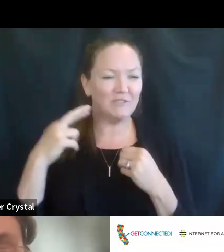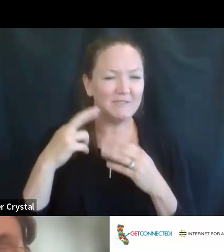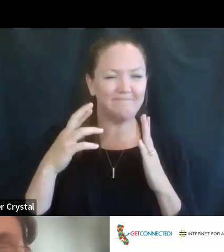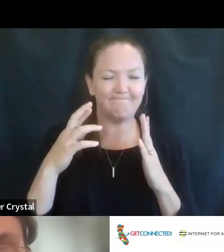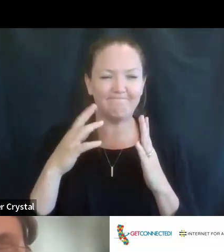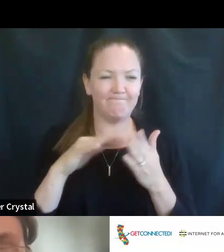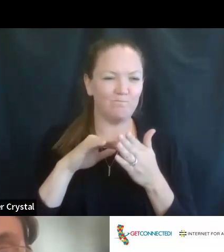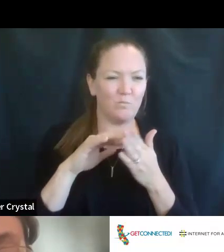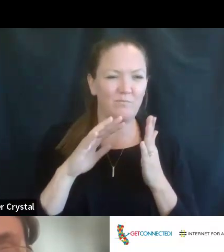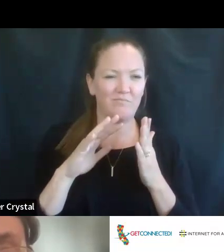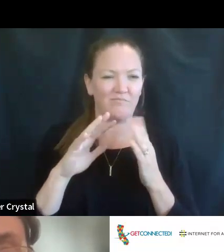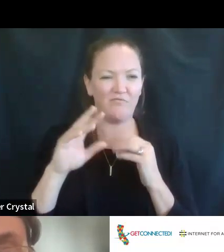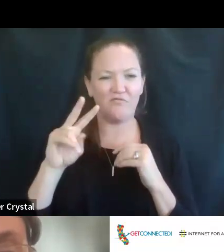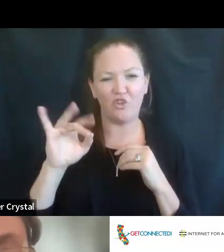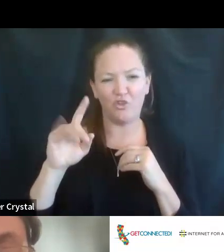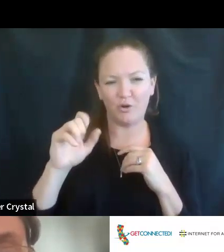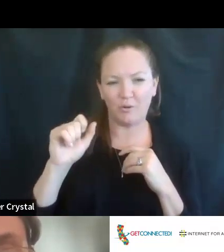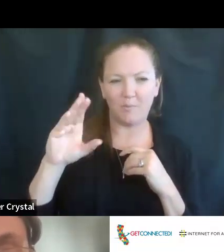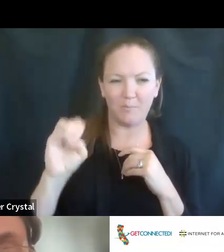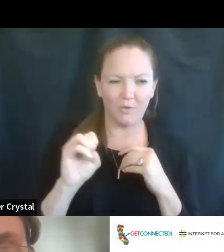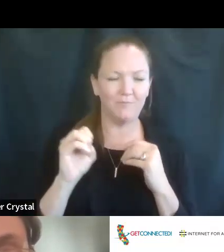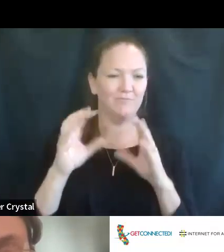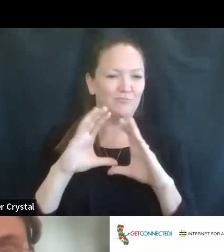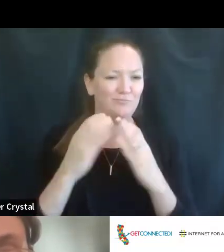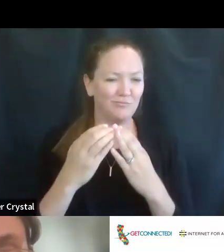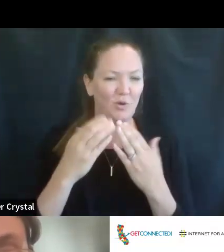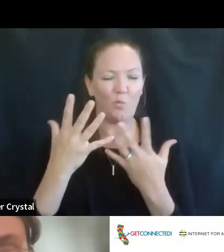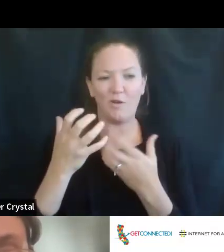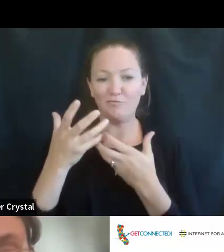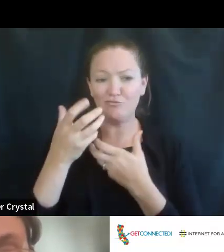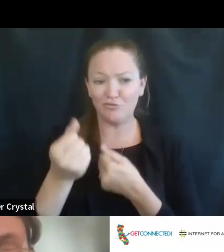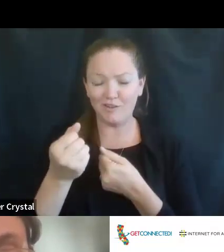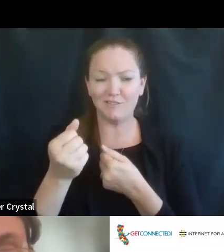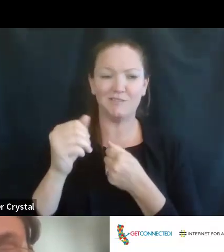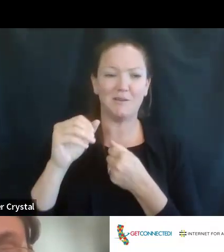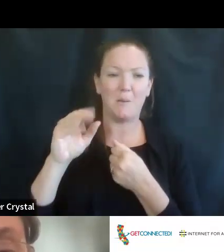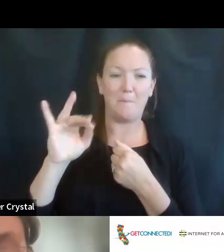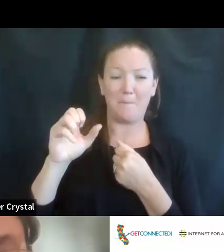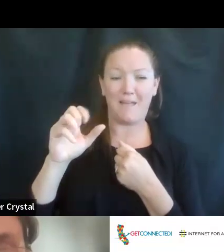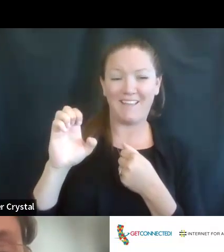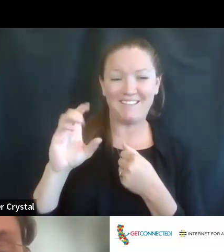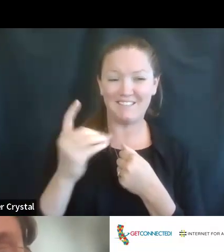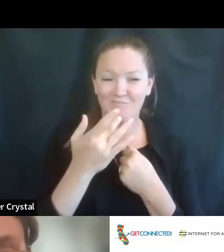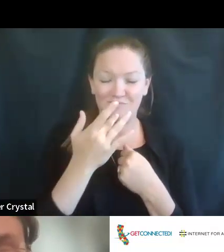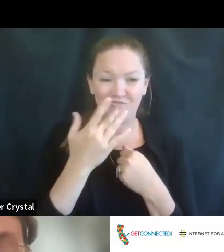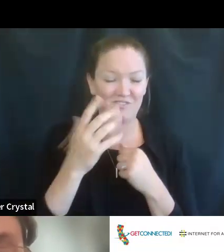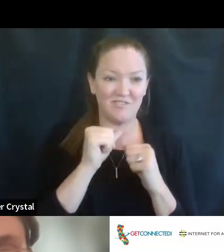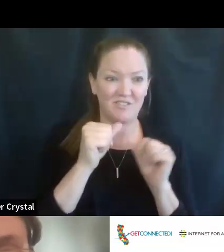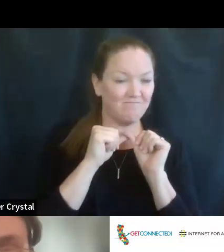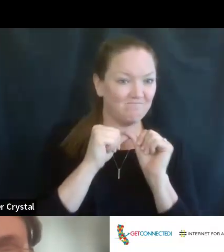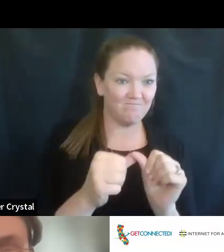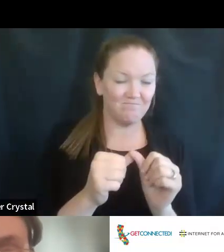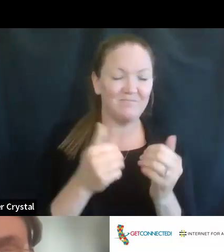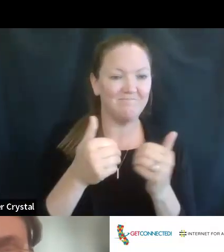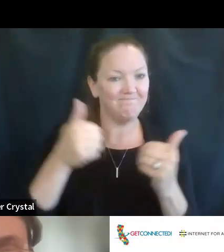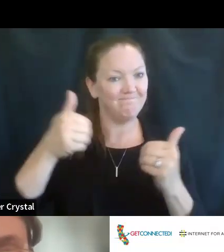sure that the trust and biases aren't perpetuated, things like that. So thanks for asking the question and bringing